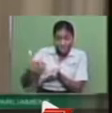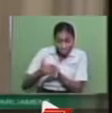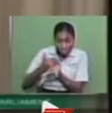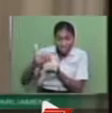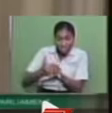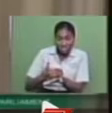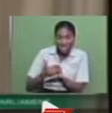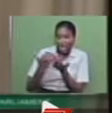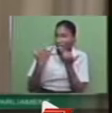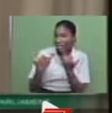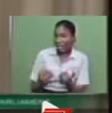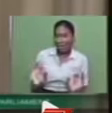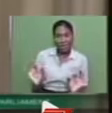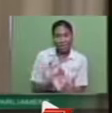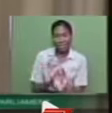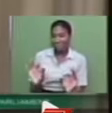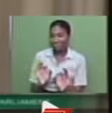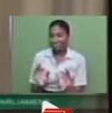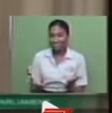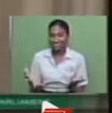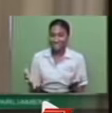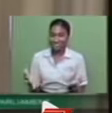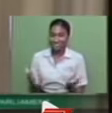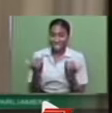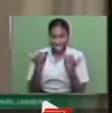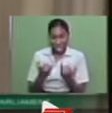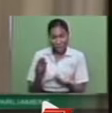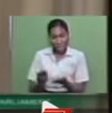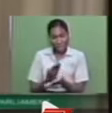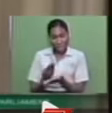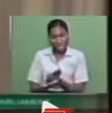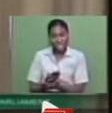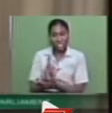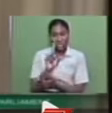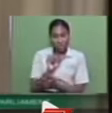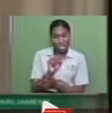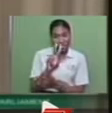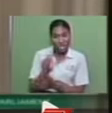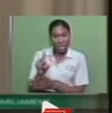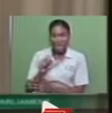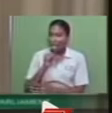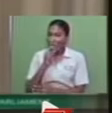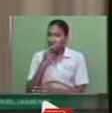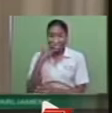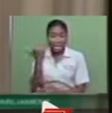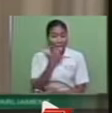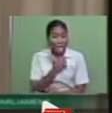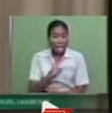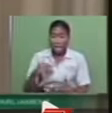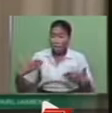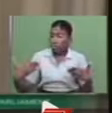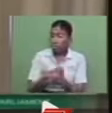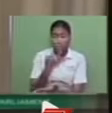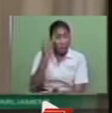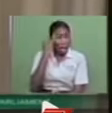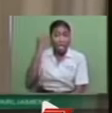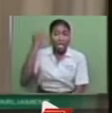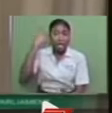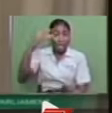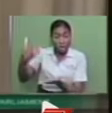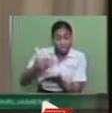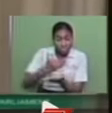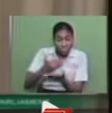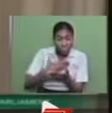this budget 2021, I have not seen one measure that will earn us foreign exchange. Not one. Not